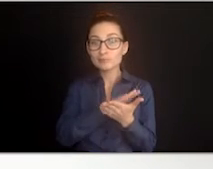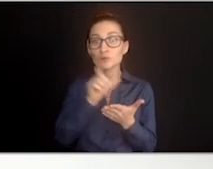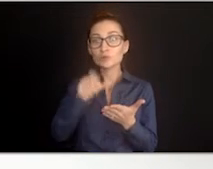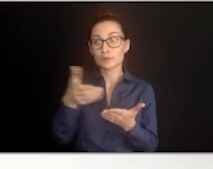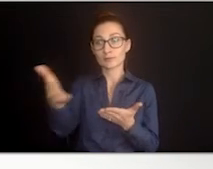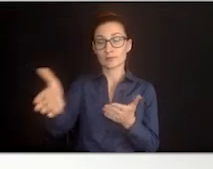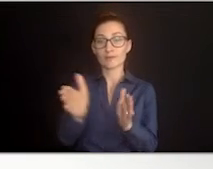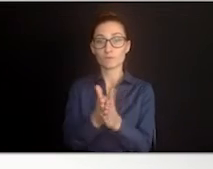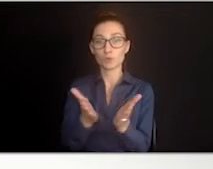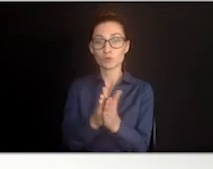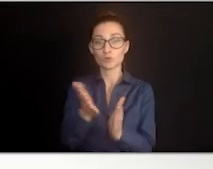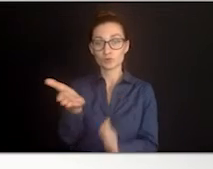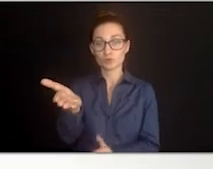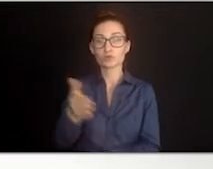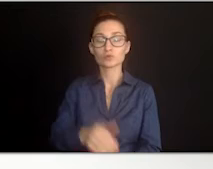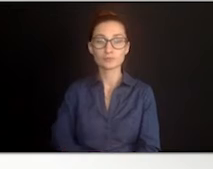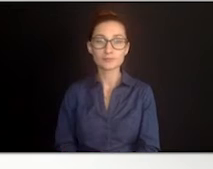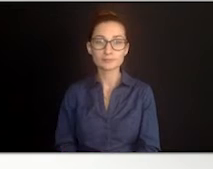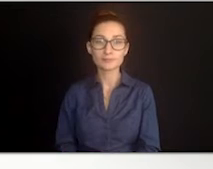chairs.